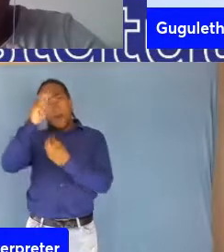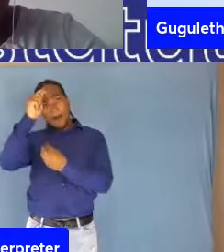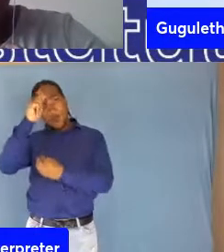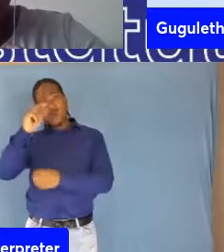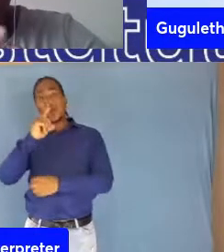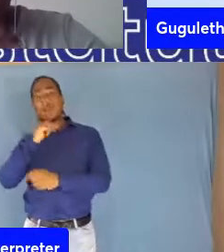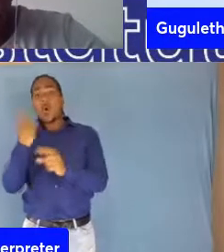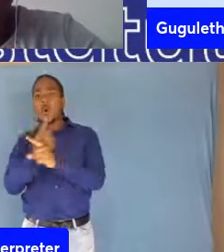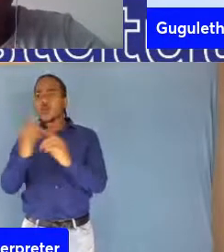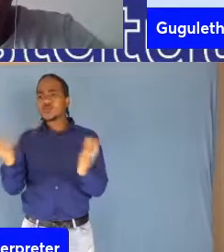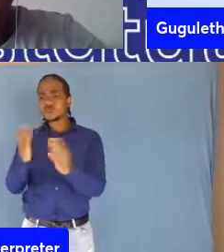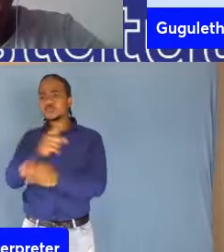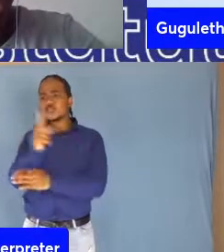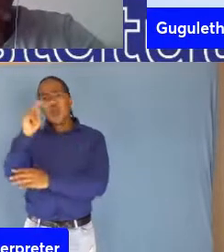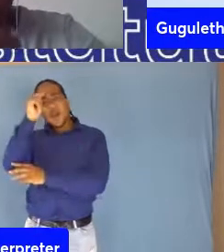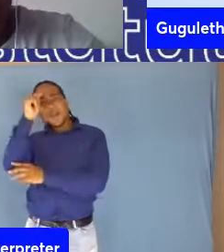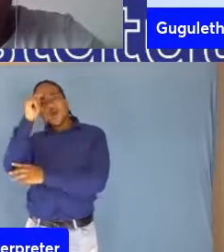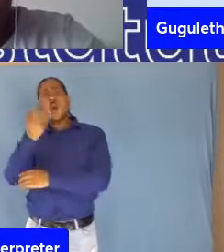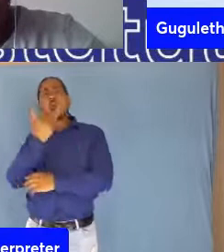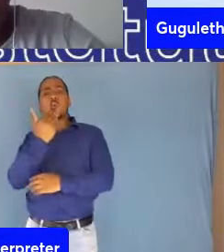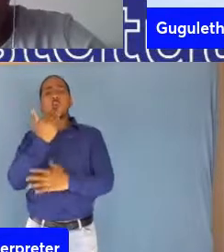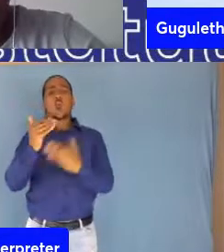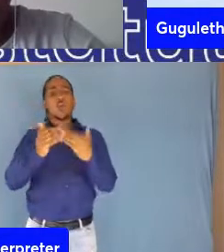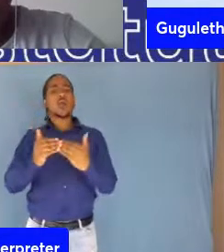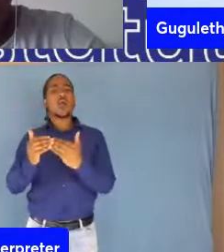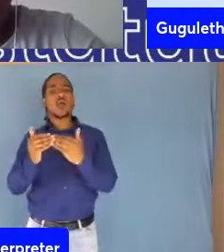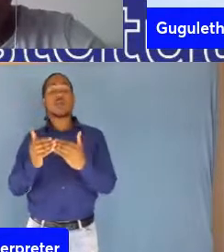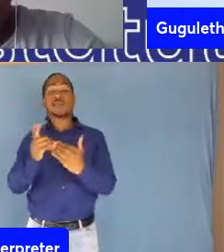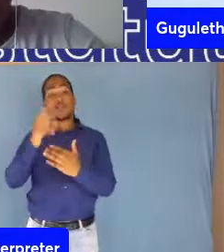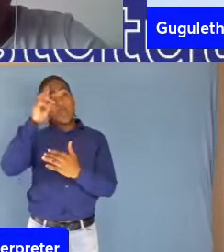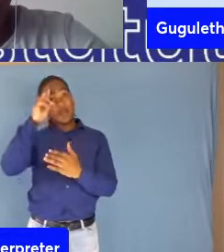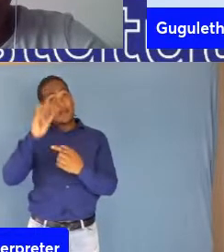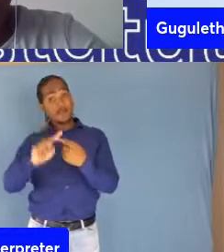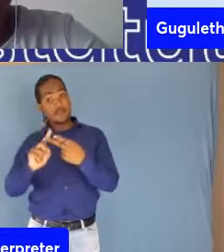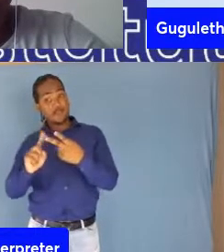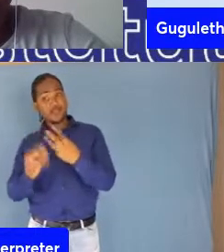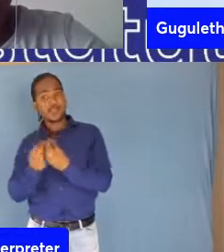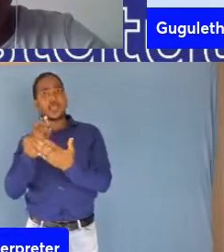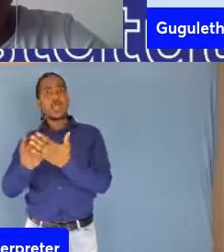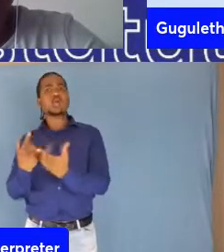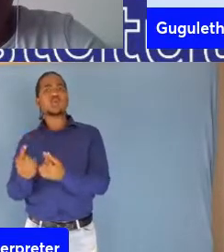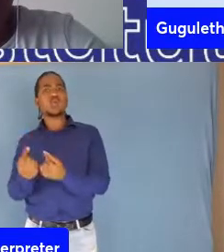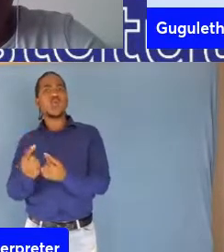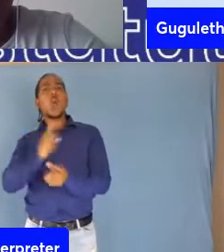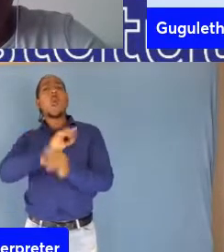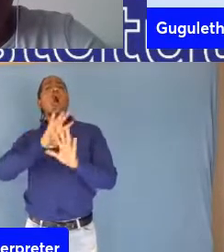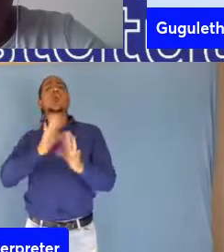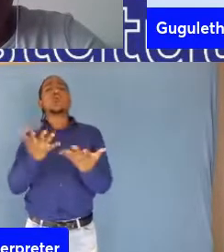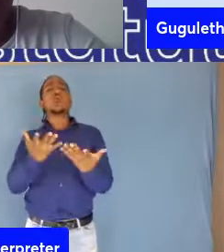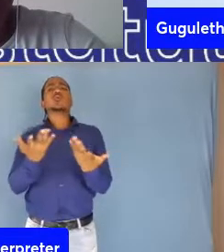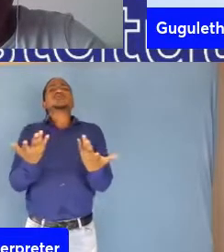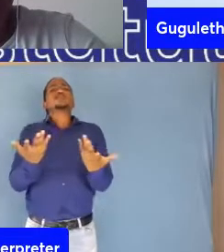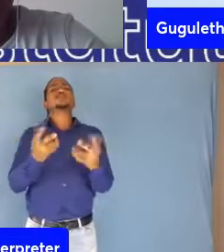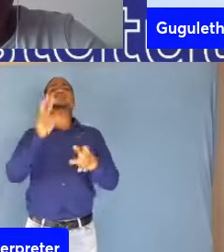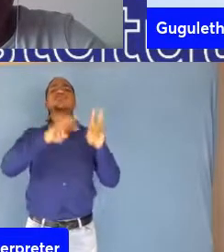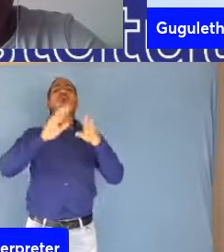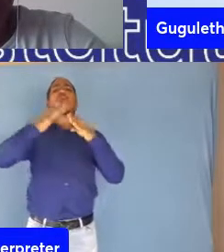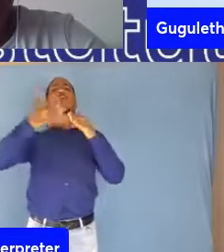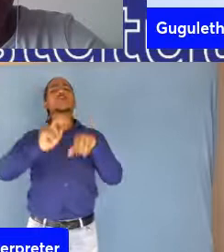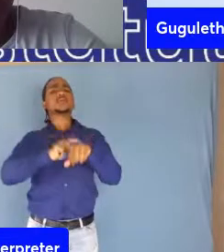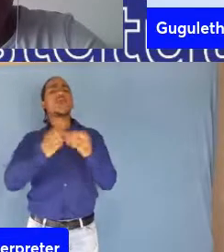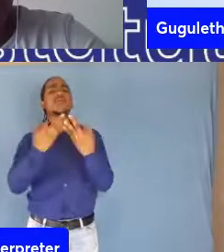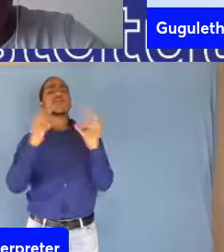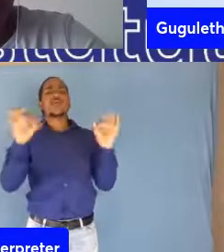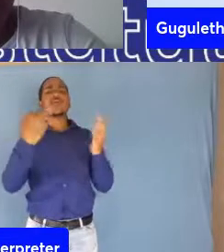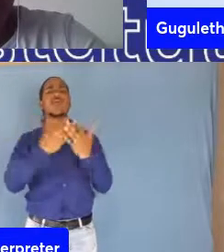Amachita who care to say, okay, there are things that you can do. Why not patrol the streets over the weekend? Make sure